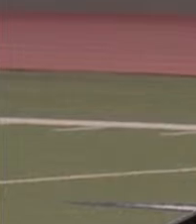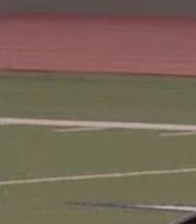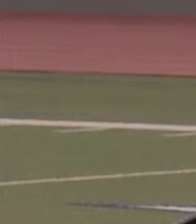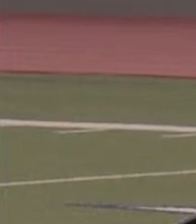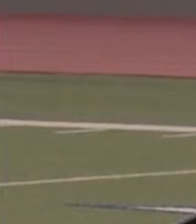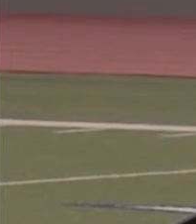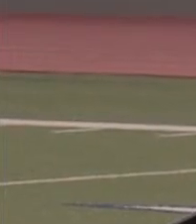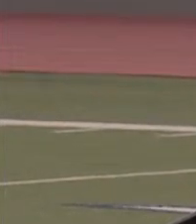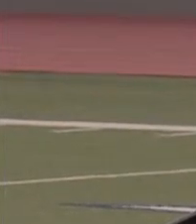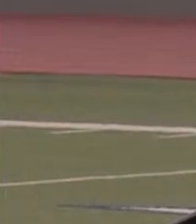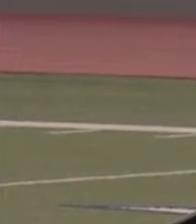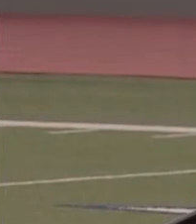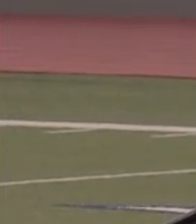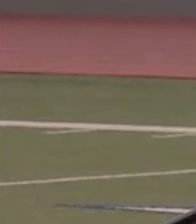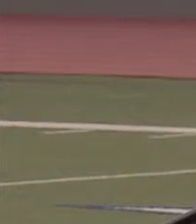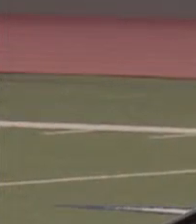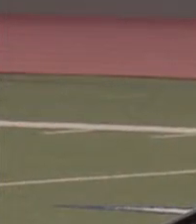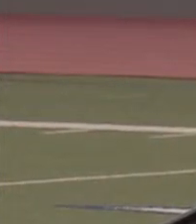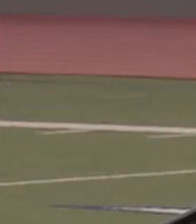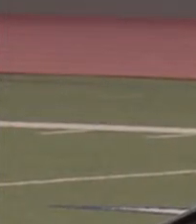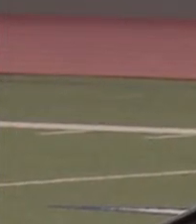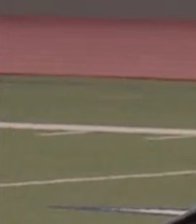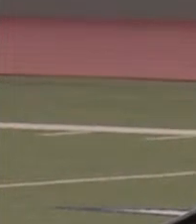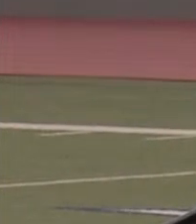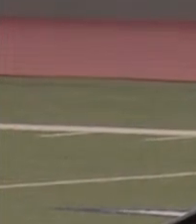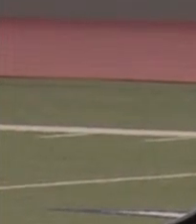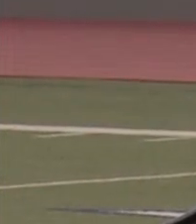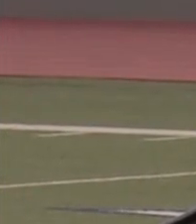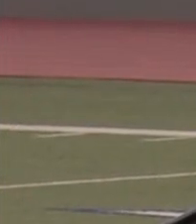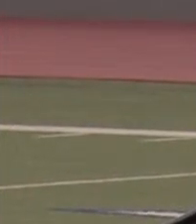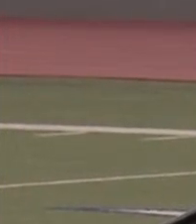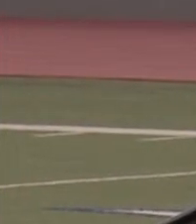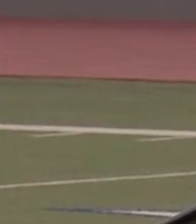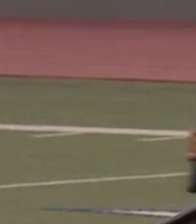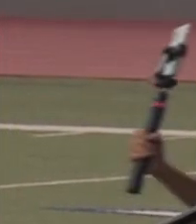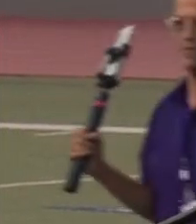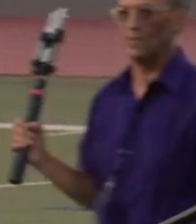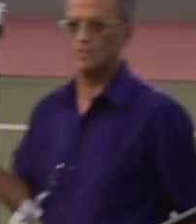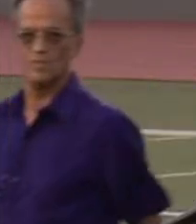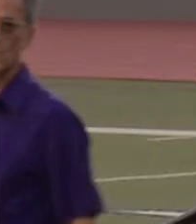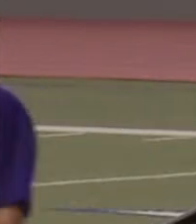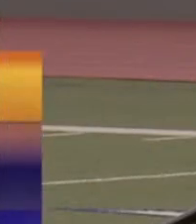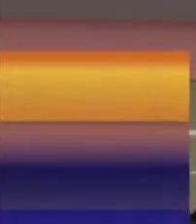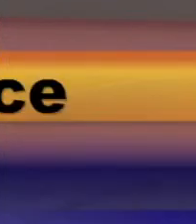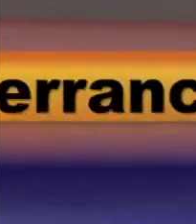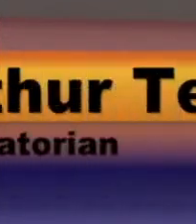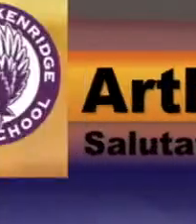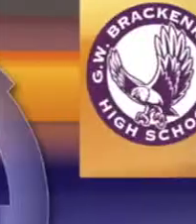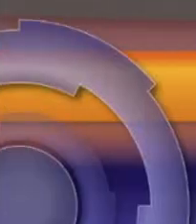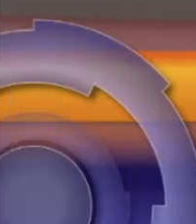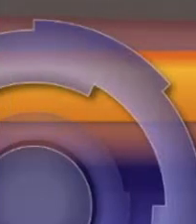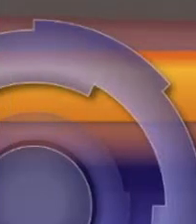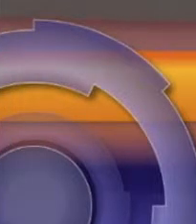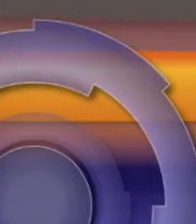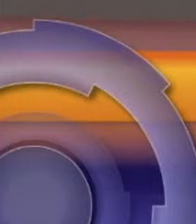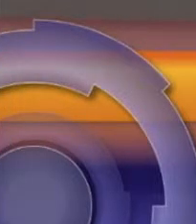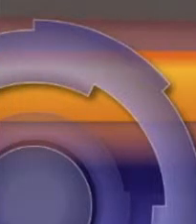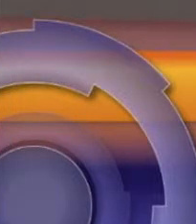Good evening, friends, family, faculty, and graduates of the class of